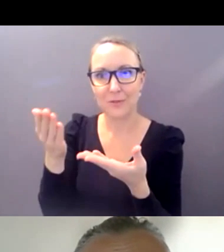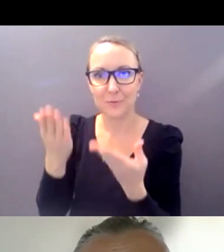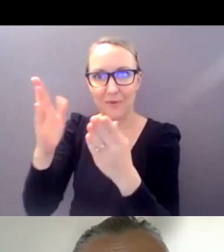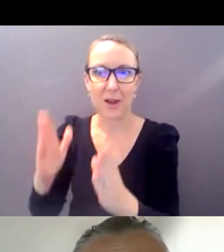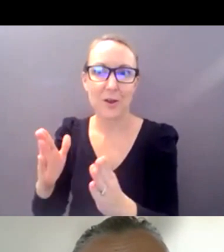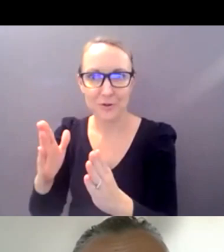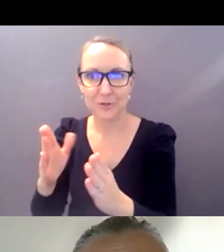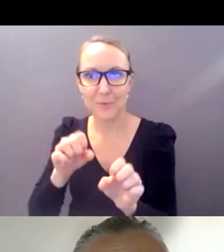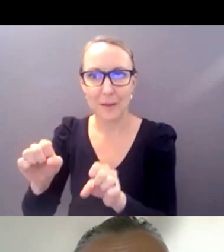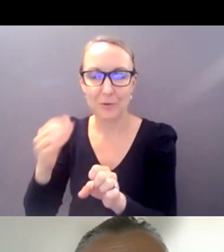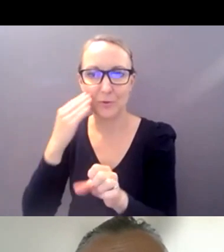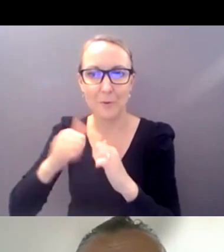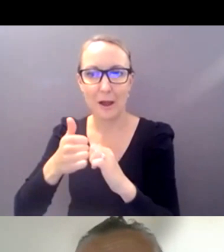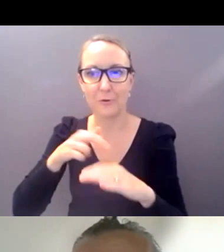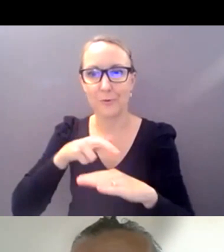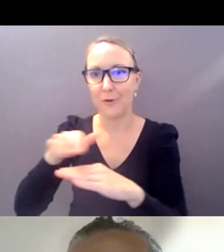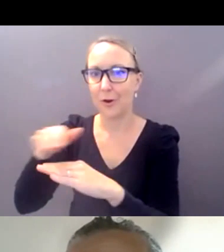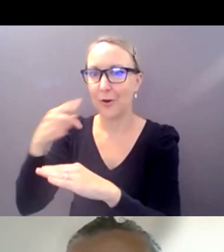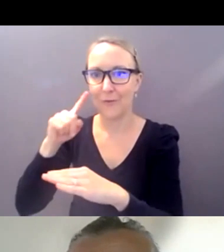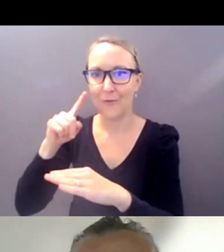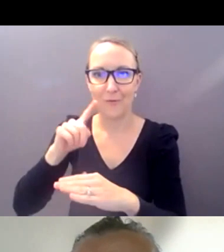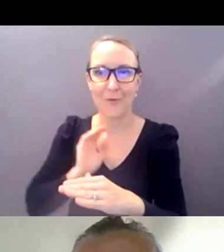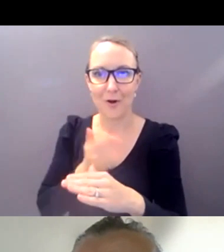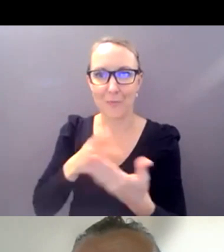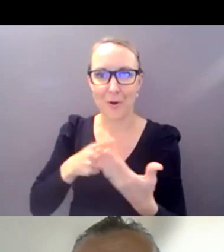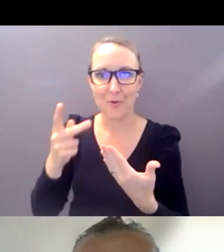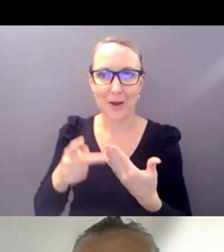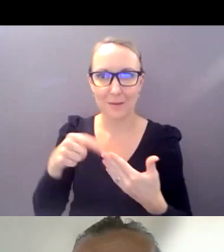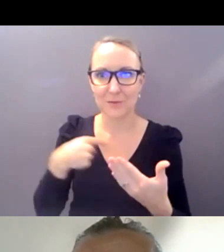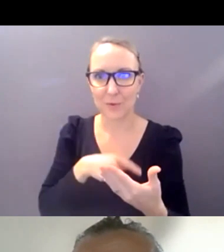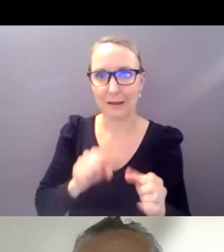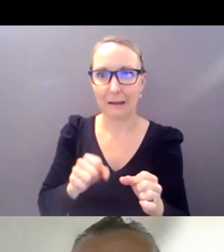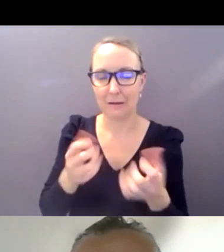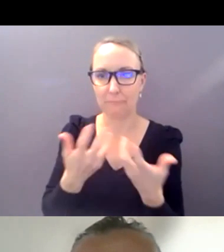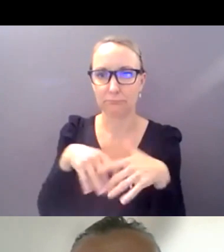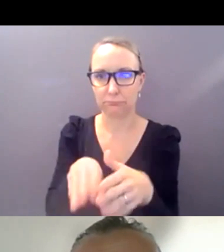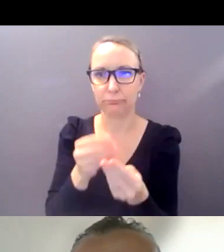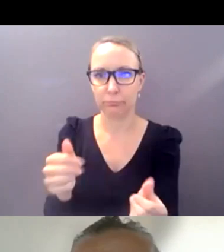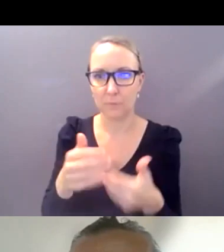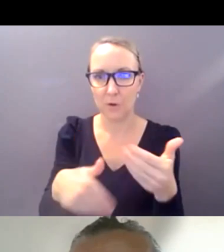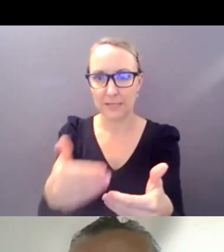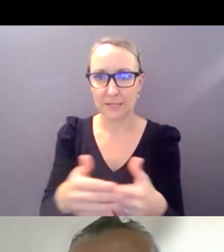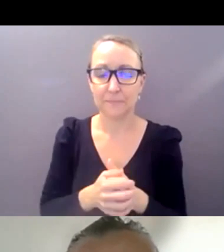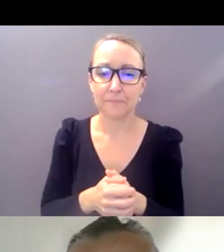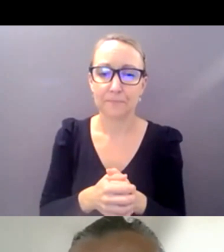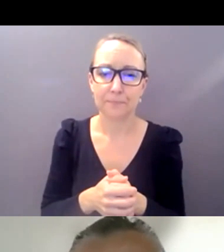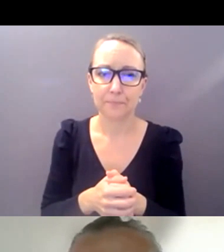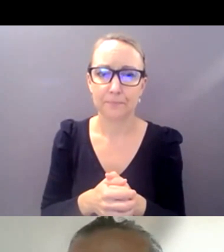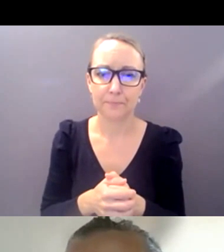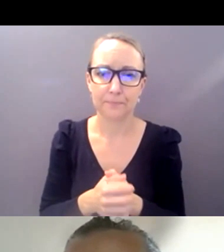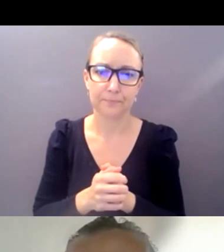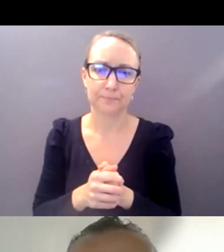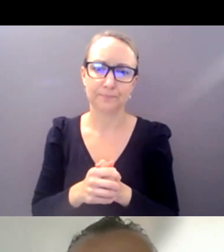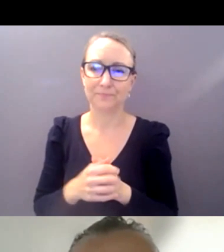Next slide, please. So just kind of an example of some of the impact that our hub and spoke or